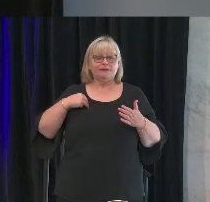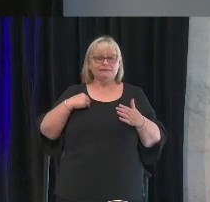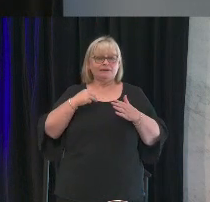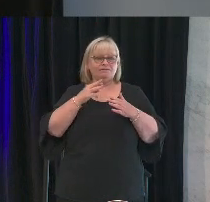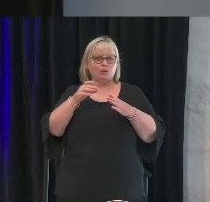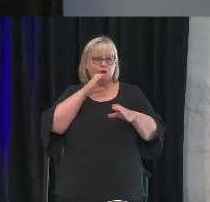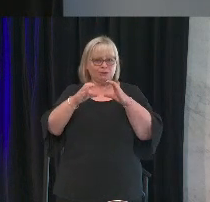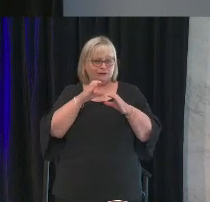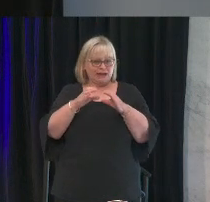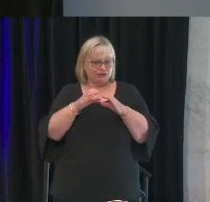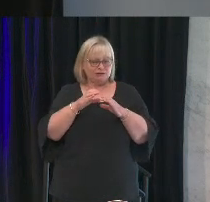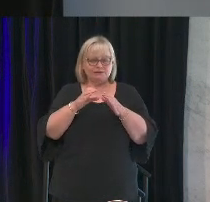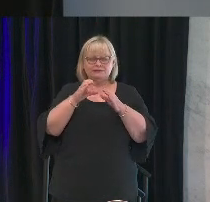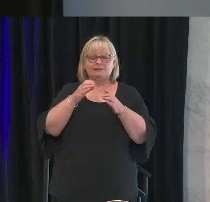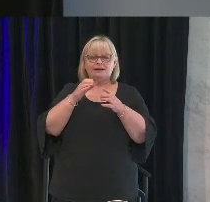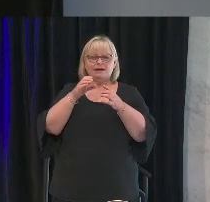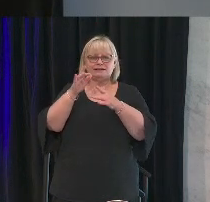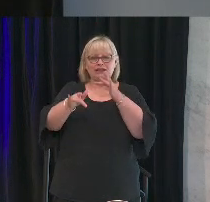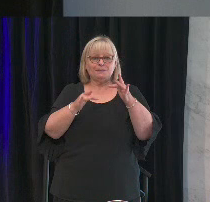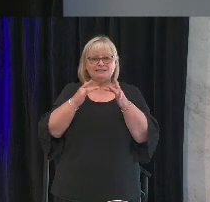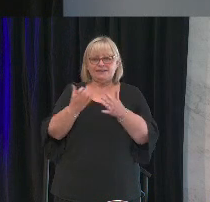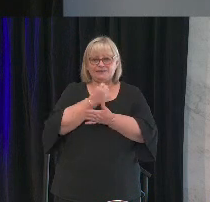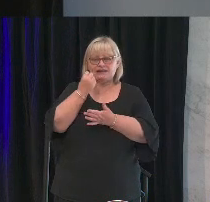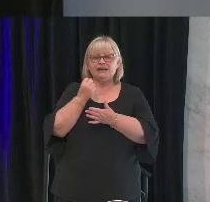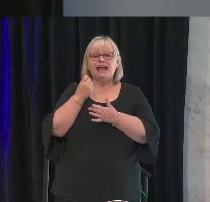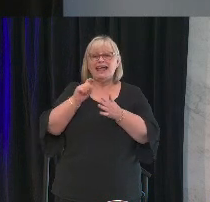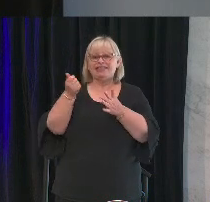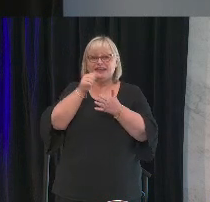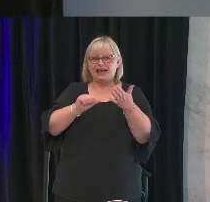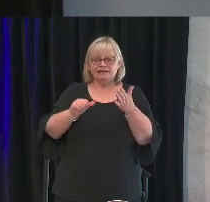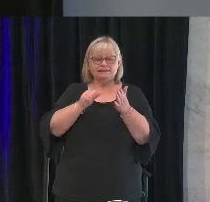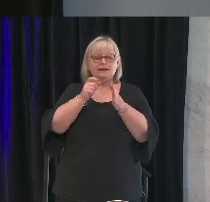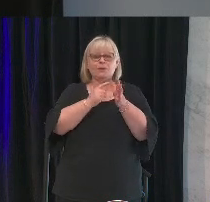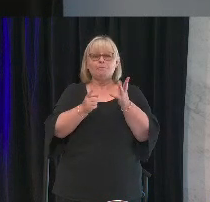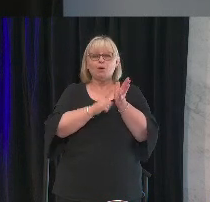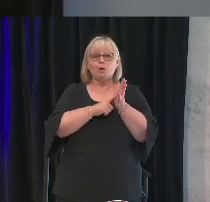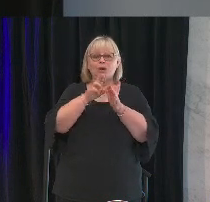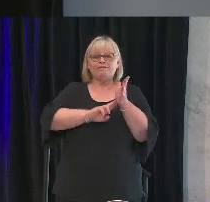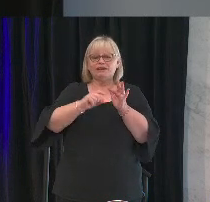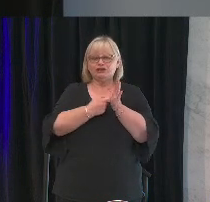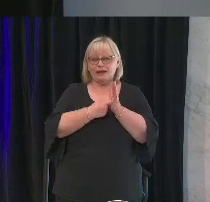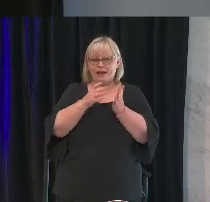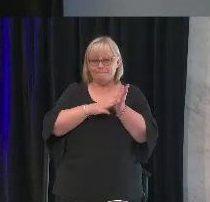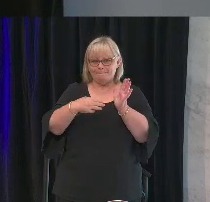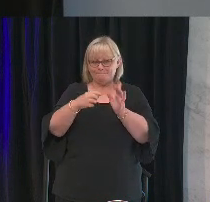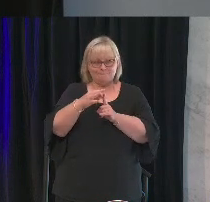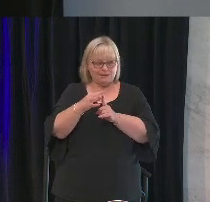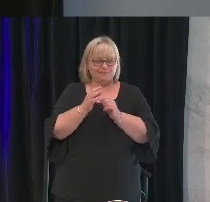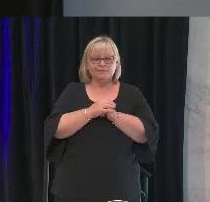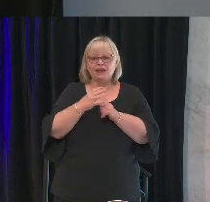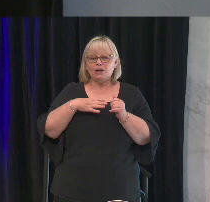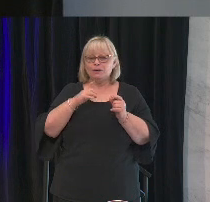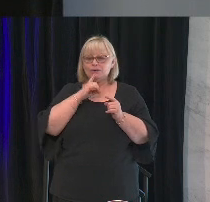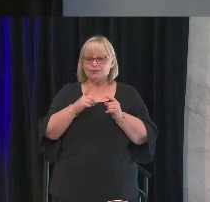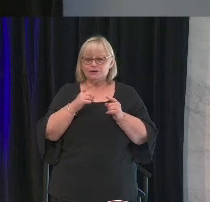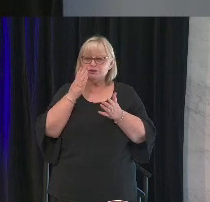Communications, Cyber Safety and the Arts, the Honourable Paul Fletcher, MP. And also, I would like to acknowledge